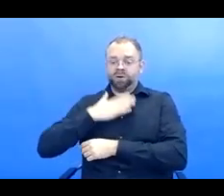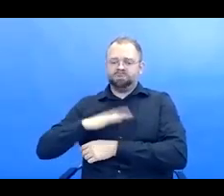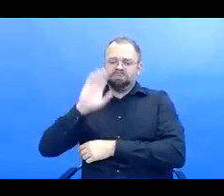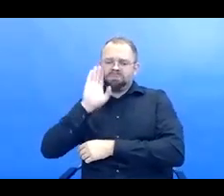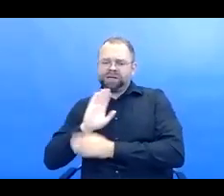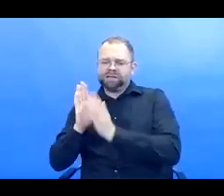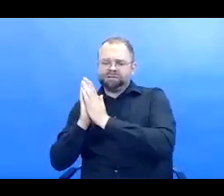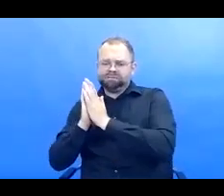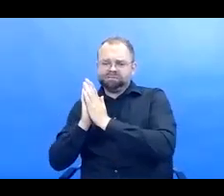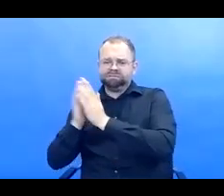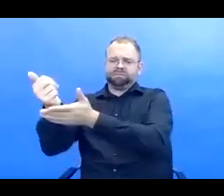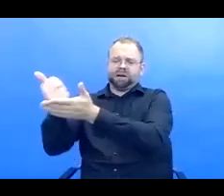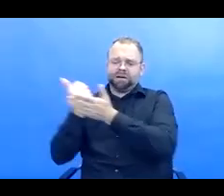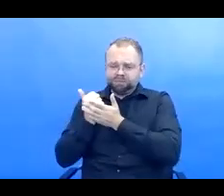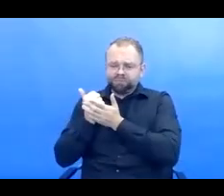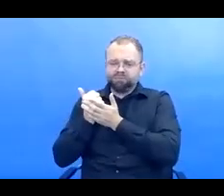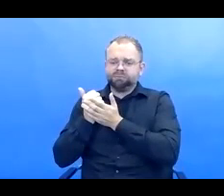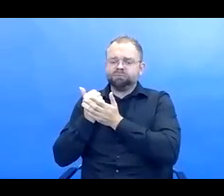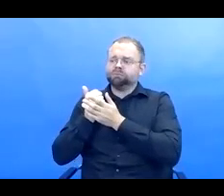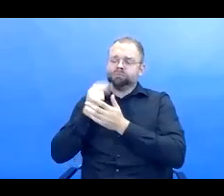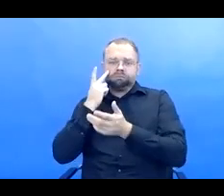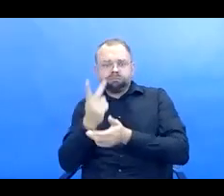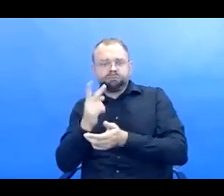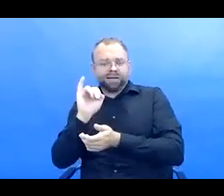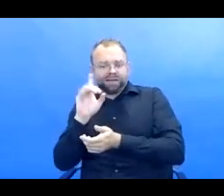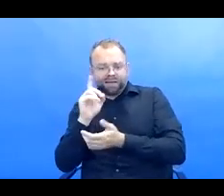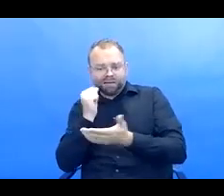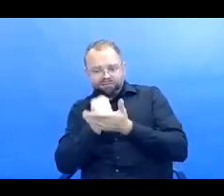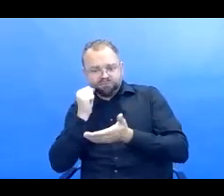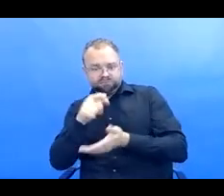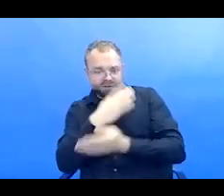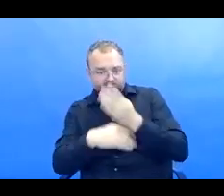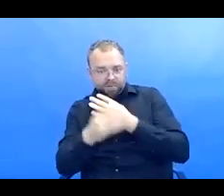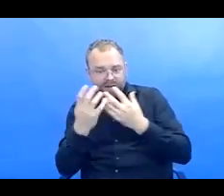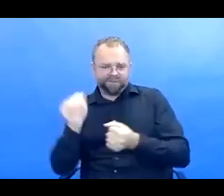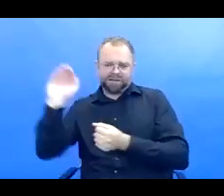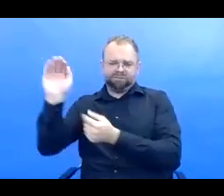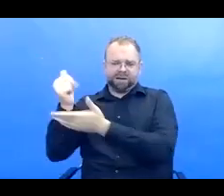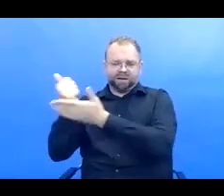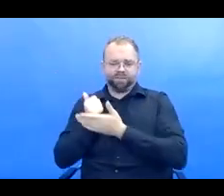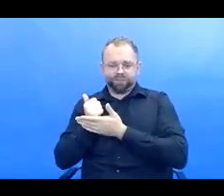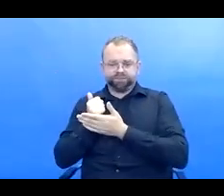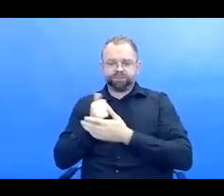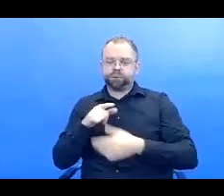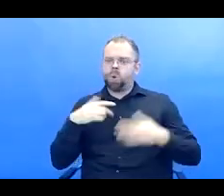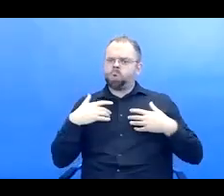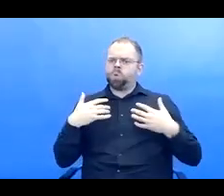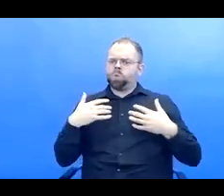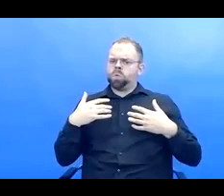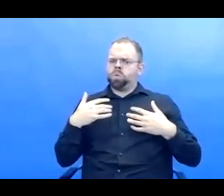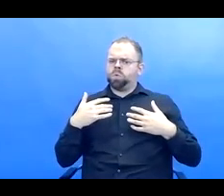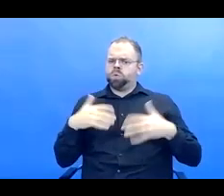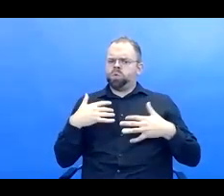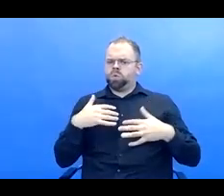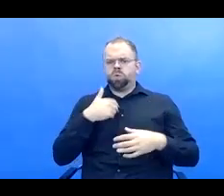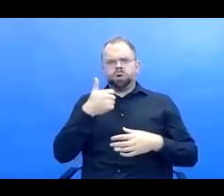administration. So again, data for this, because the government had to validate the data, they used the